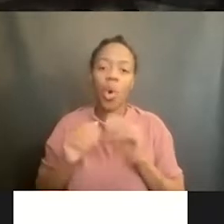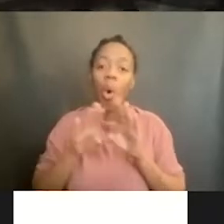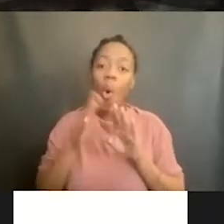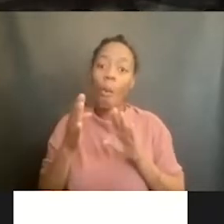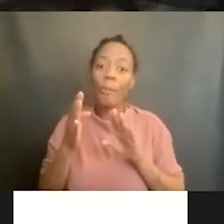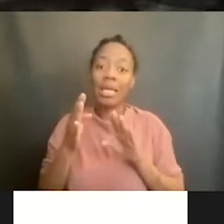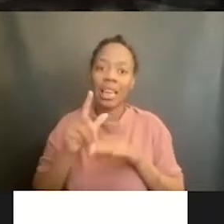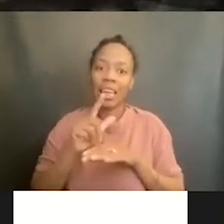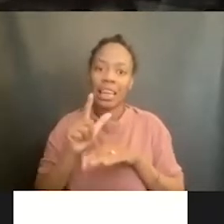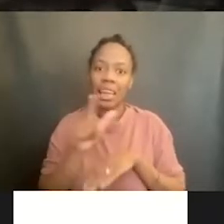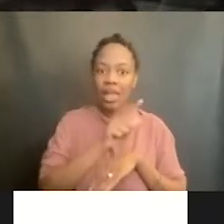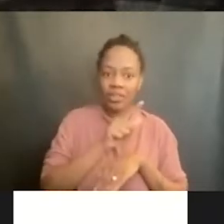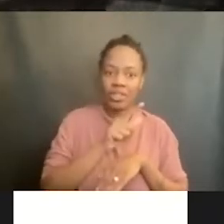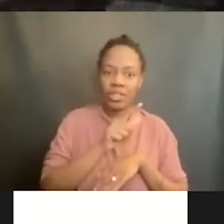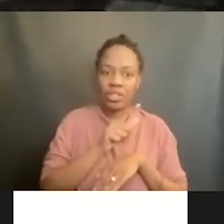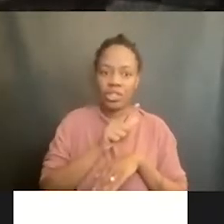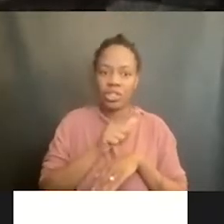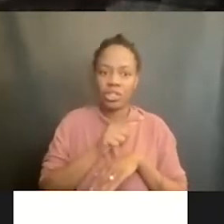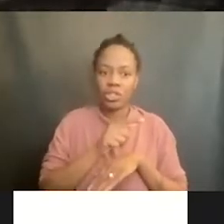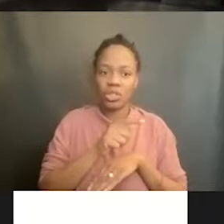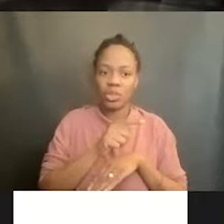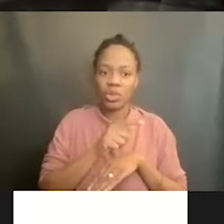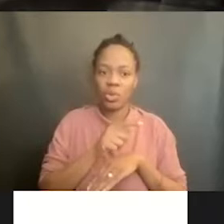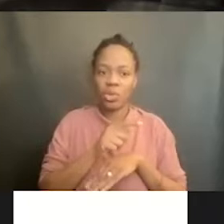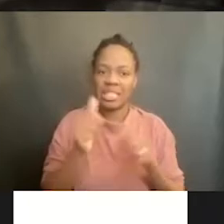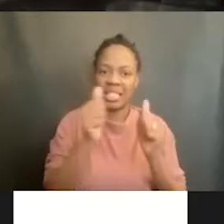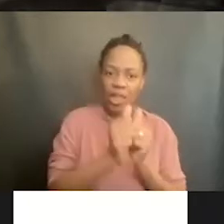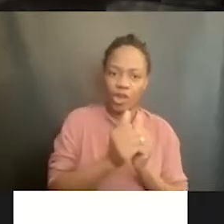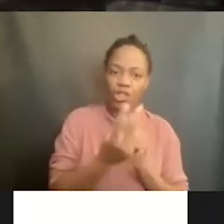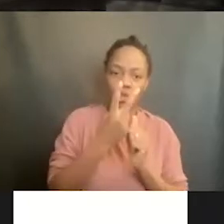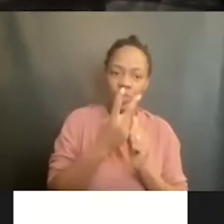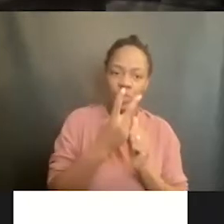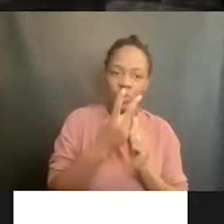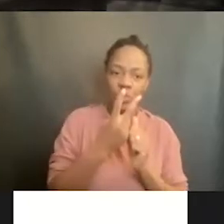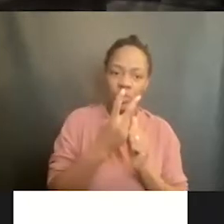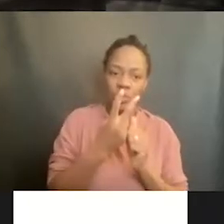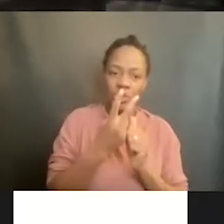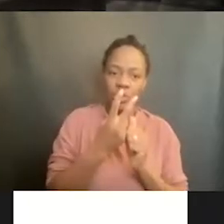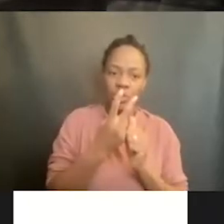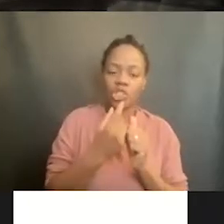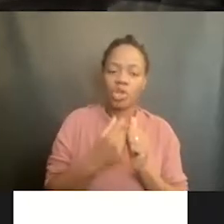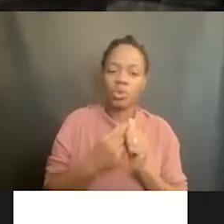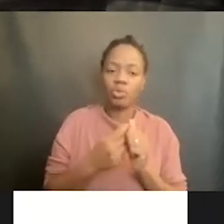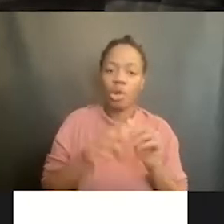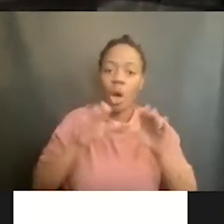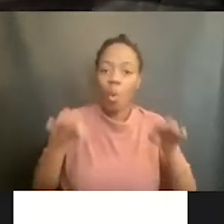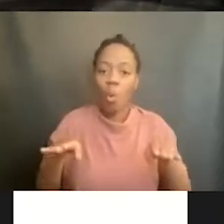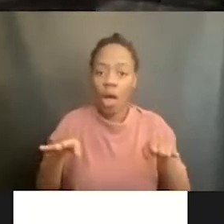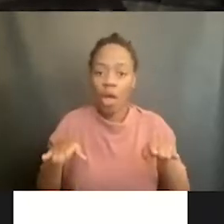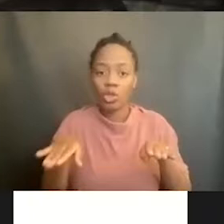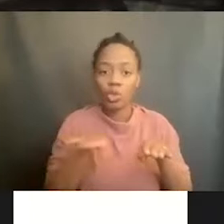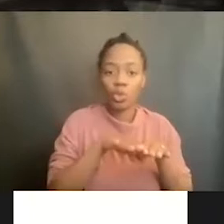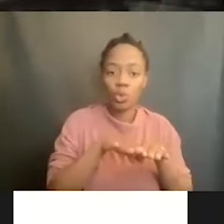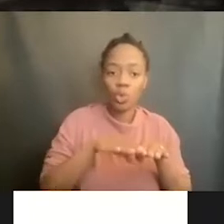1, we're gonna come together 2, we're gonna step 3, and then we're gonna open 4. So then